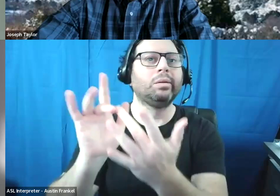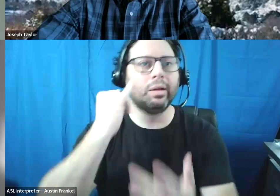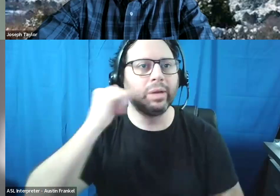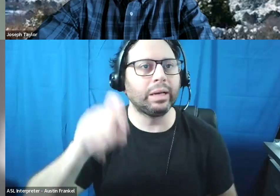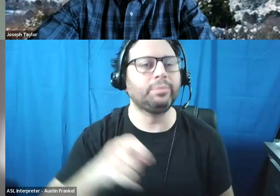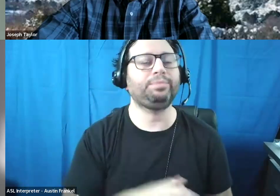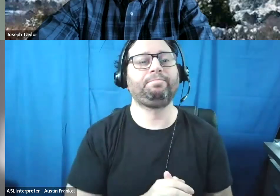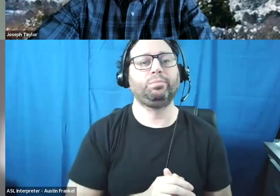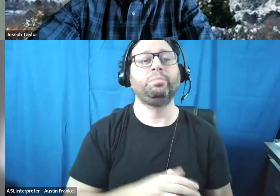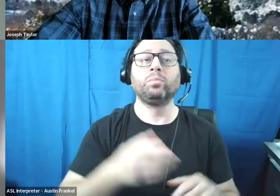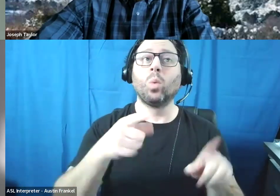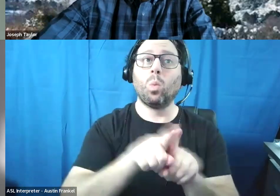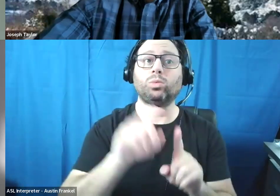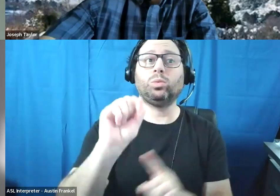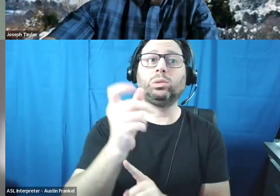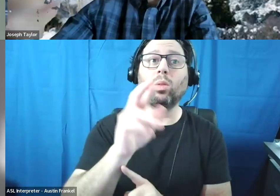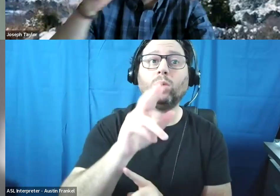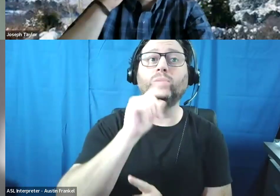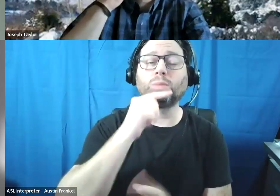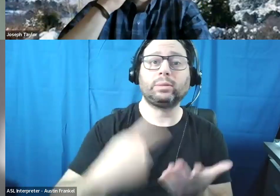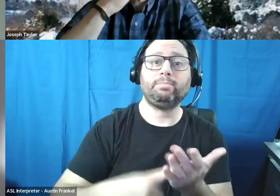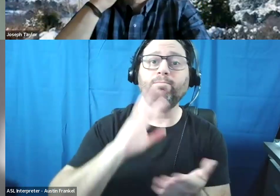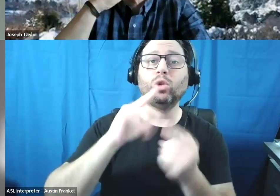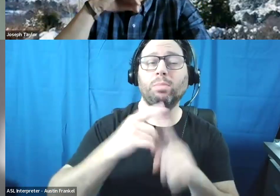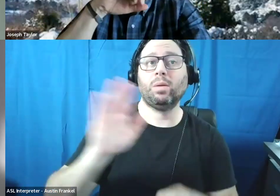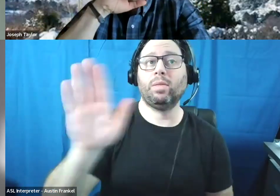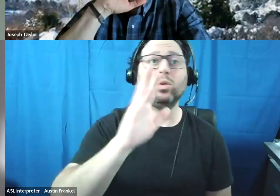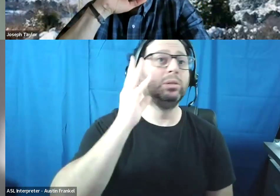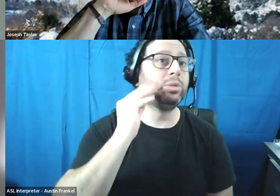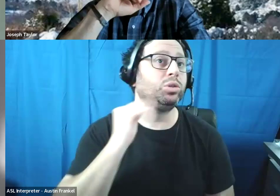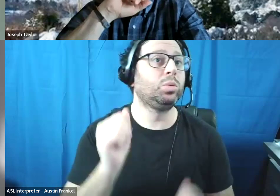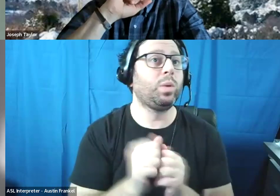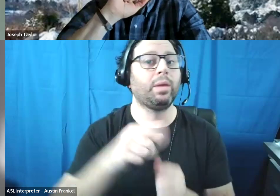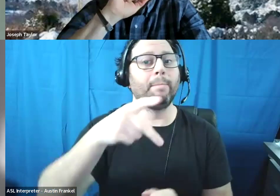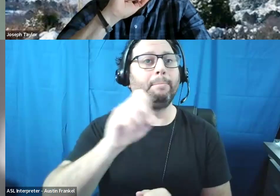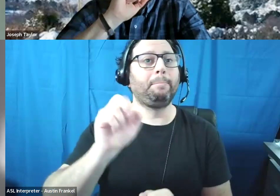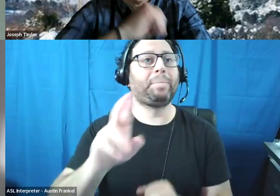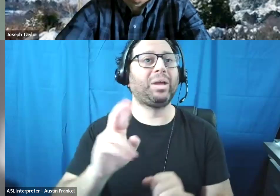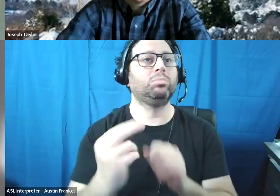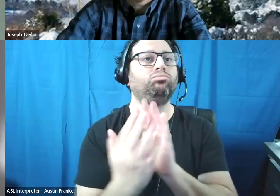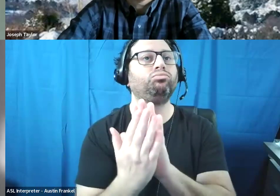also scholars who talked about their experience with peer mentors. So